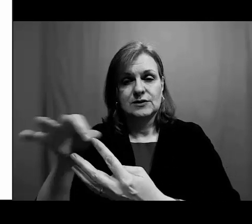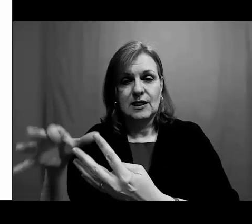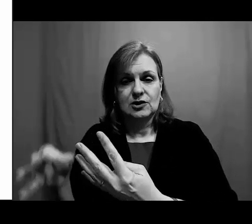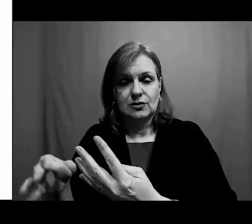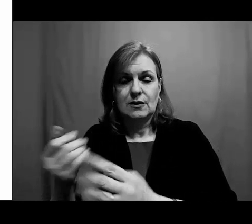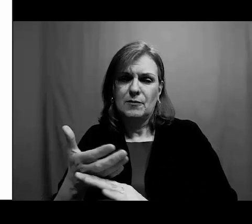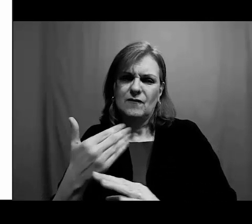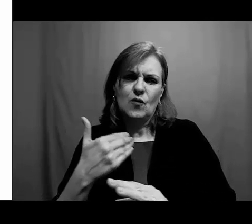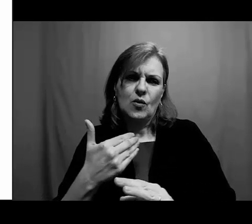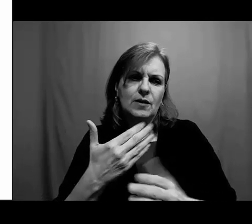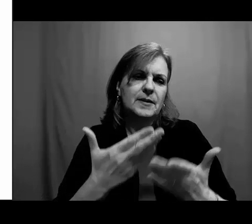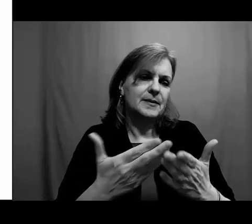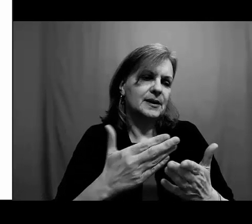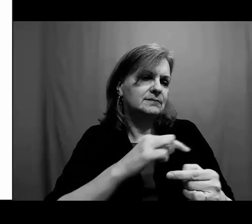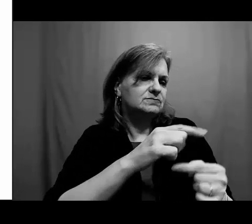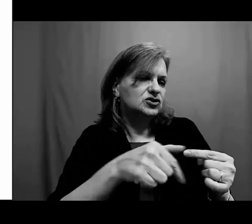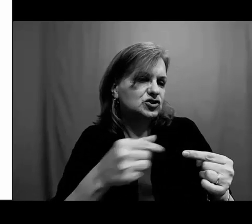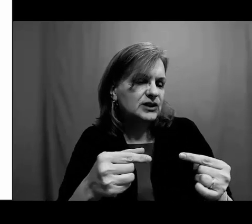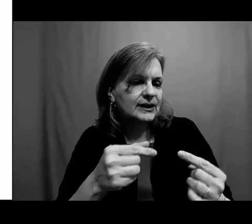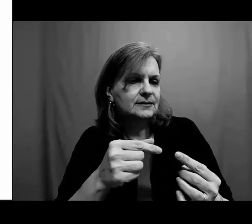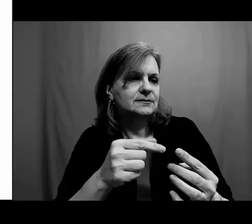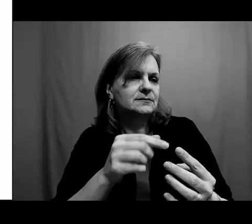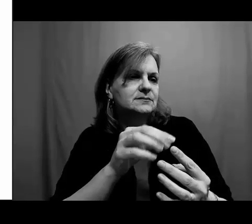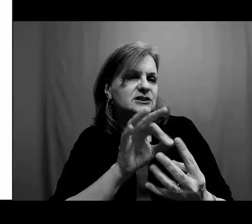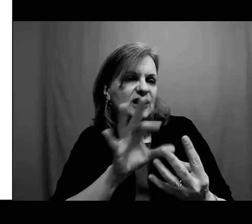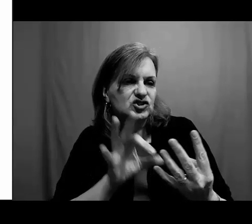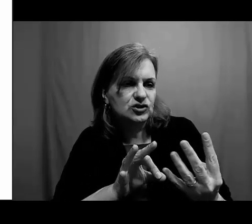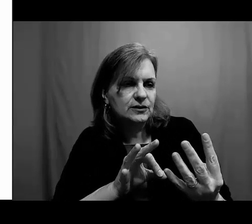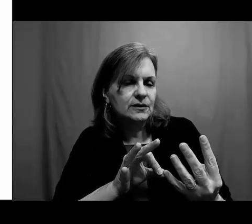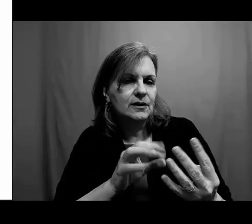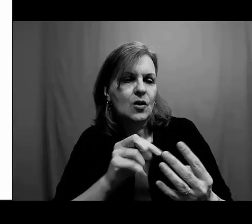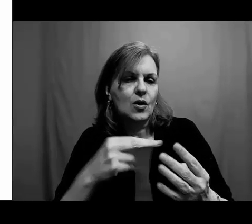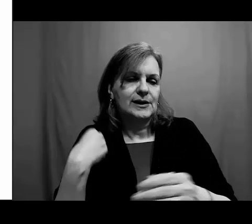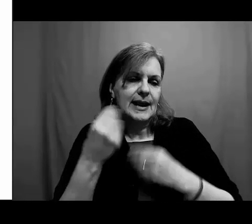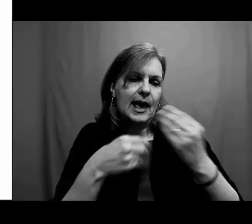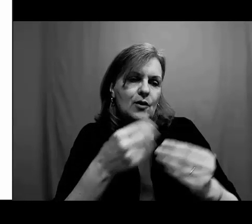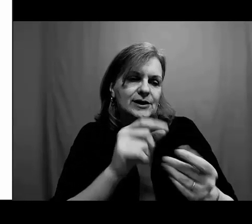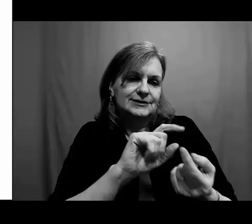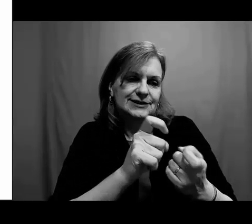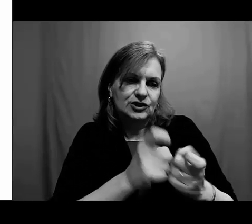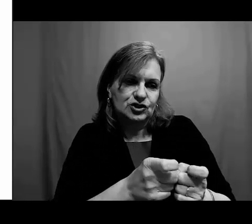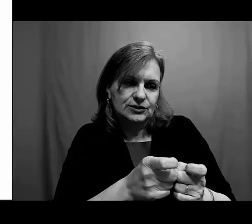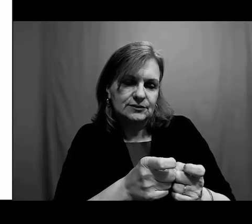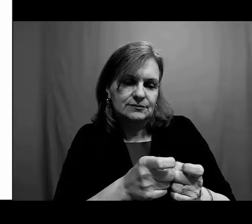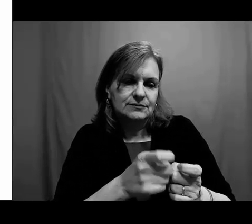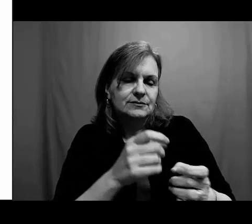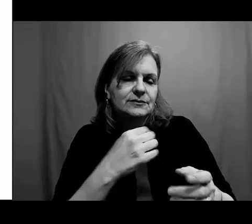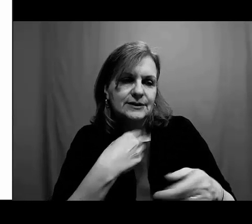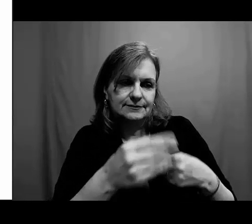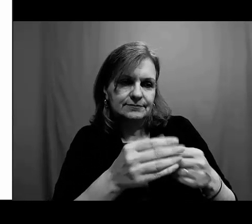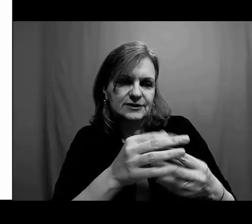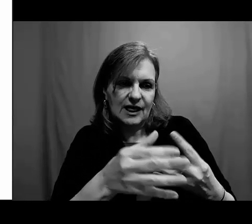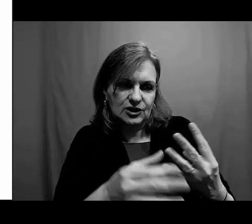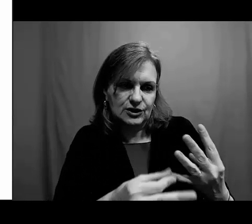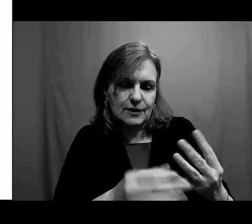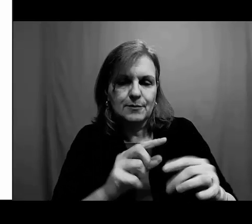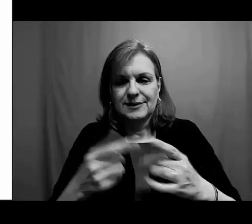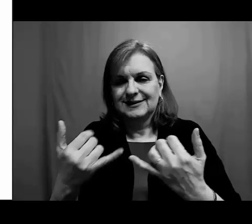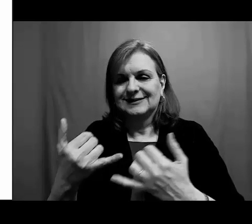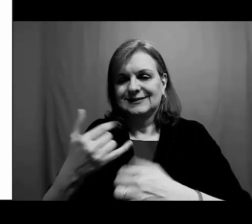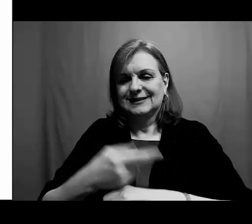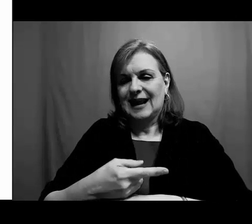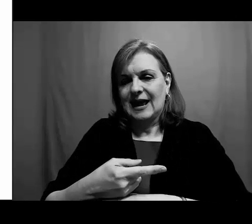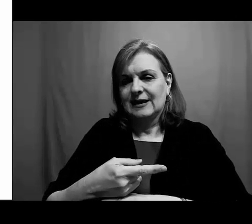natural selection, whereas before it may have been something genetic, something inherited. But now we're looking at the fact that we simply can't